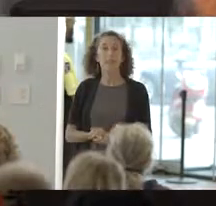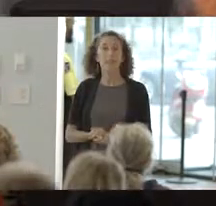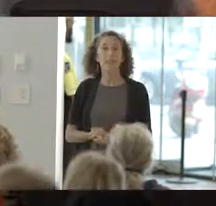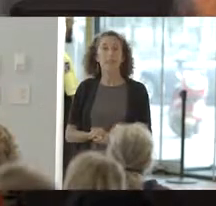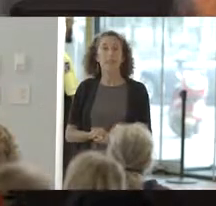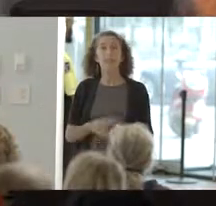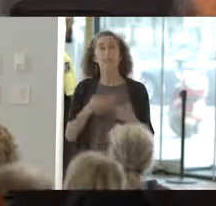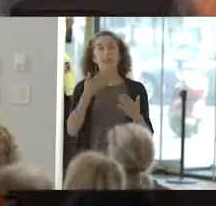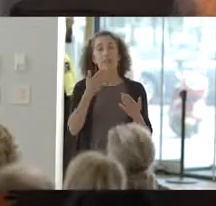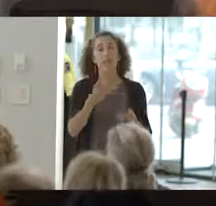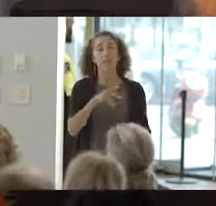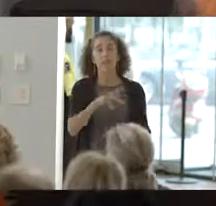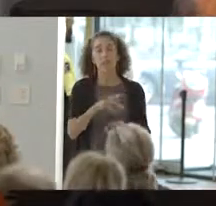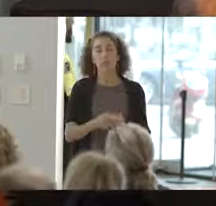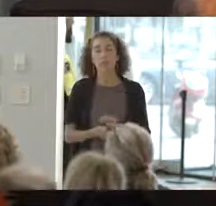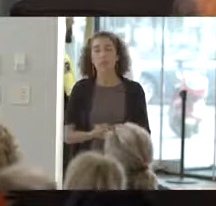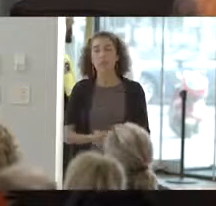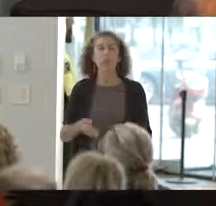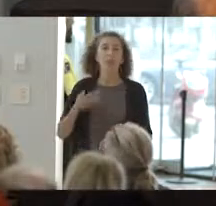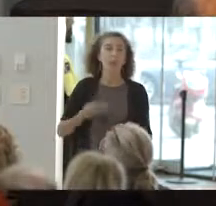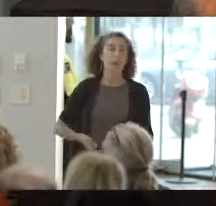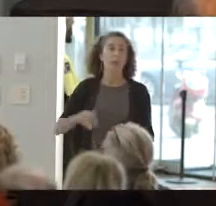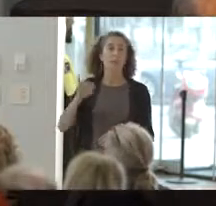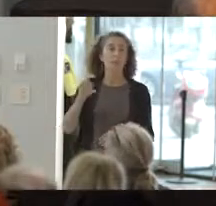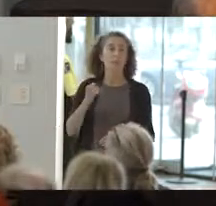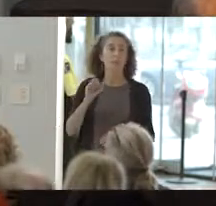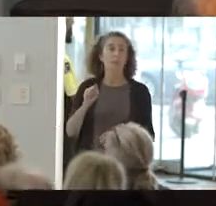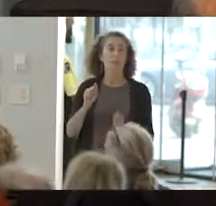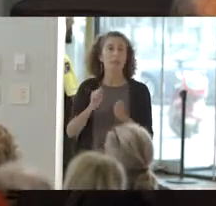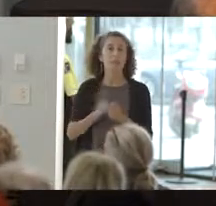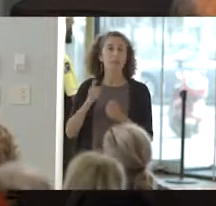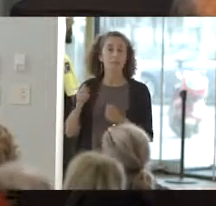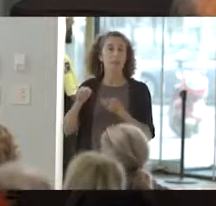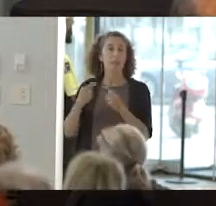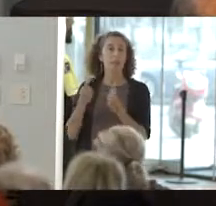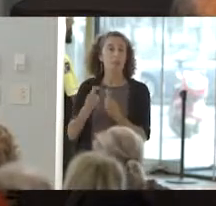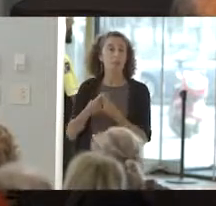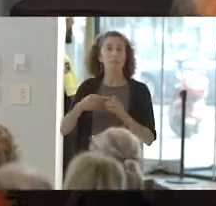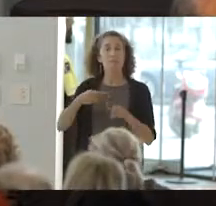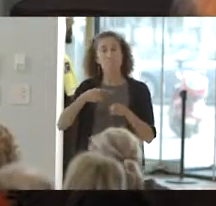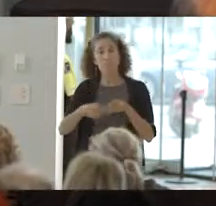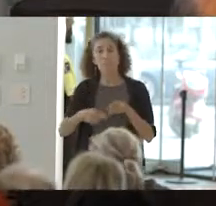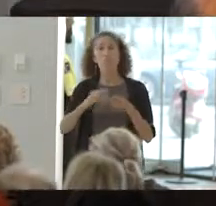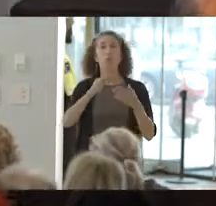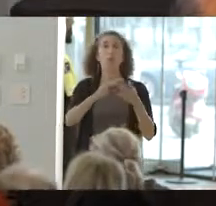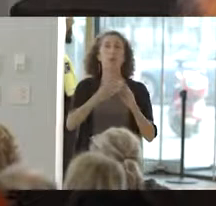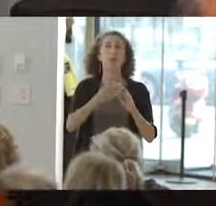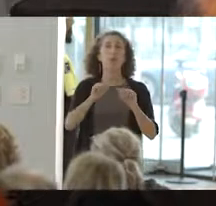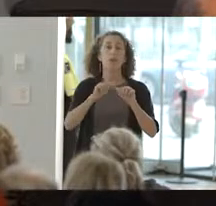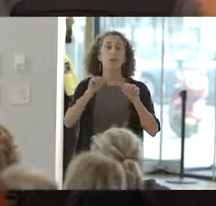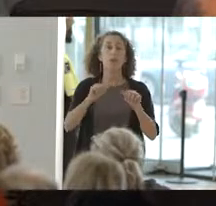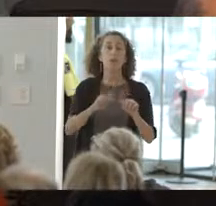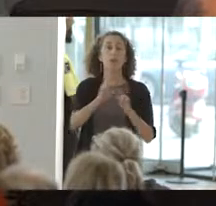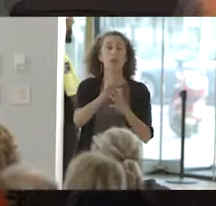Thank you, Peter. So I'm Jeremy Siegel with Bjarke Ingels Group. We are the urban and architectural design lead on this, working together with